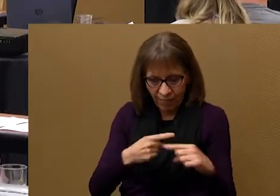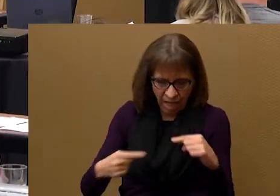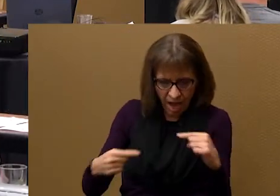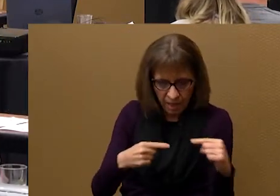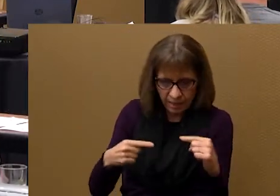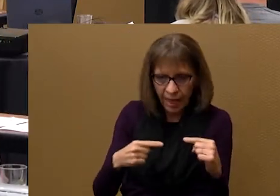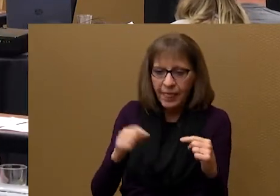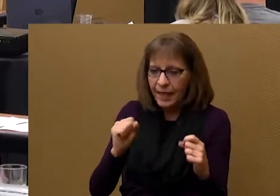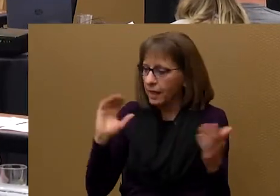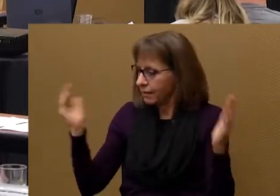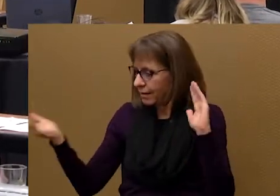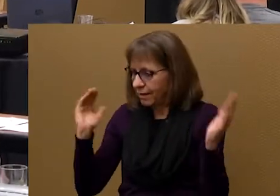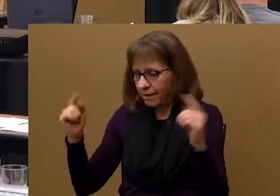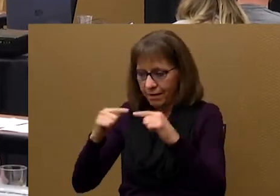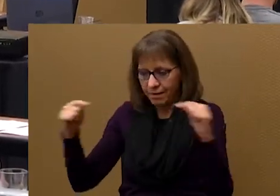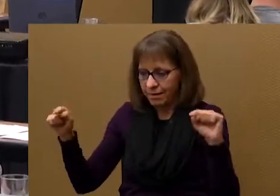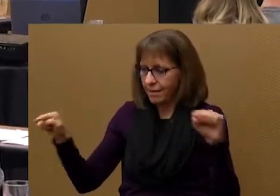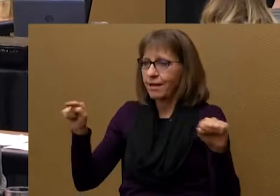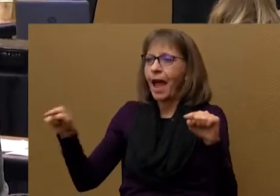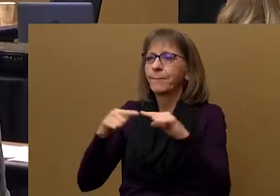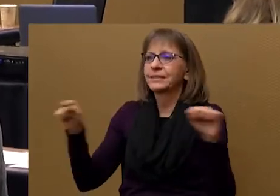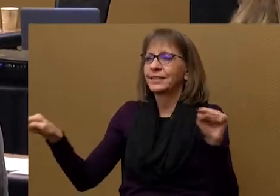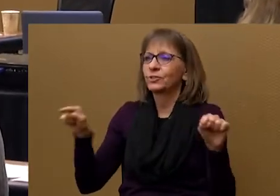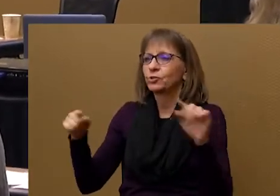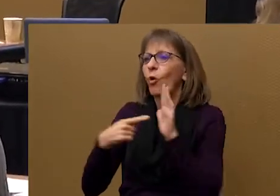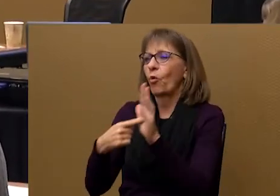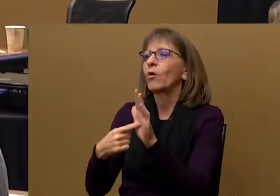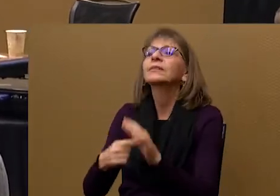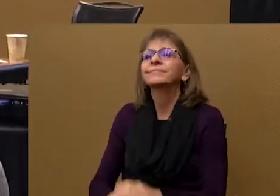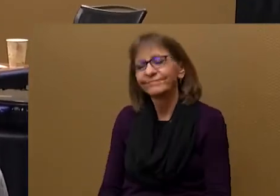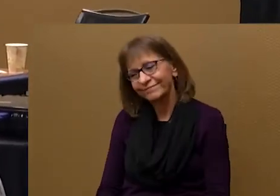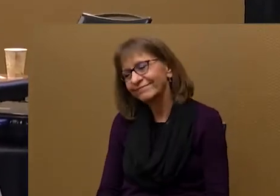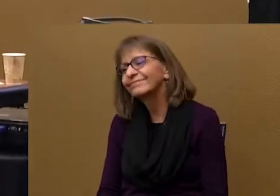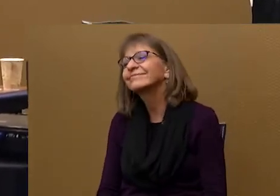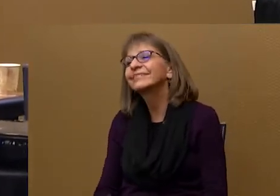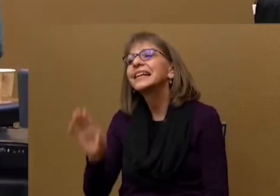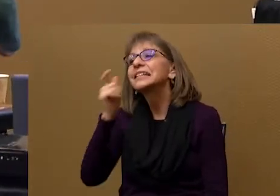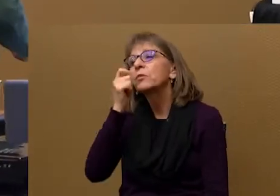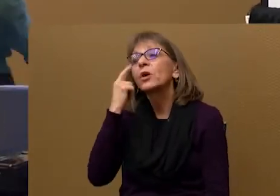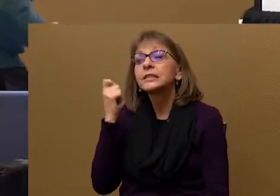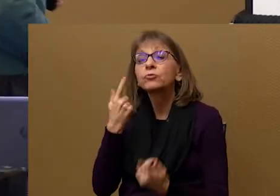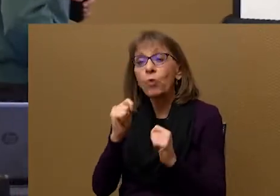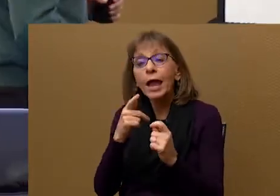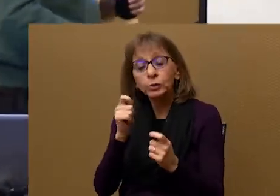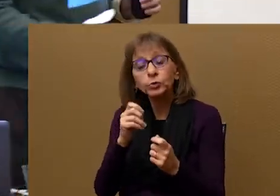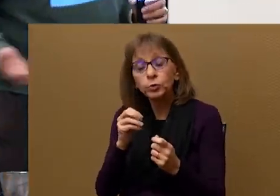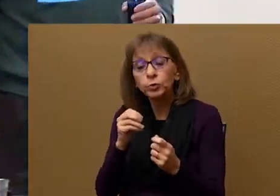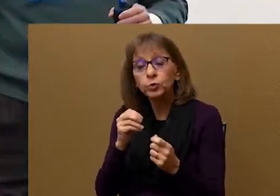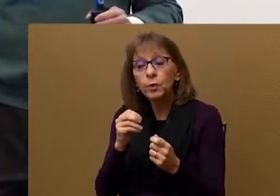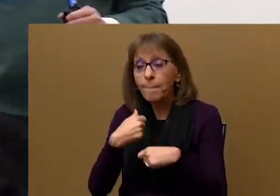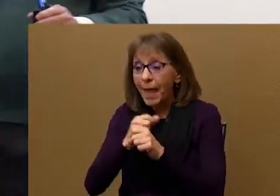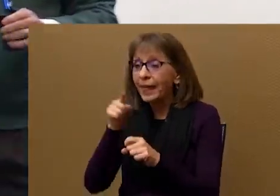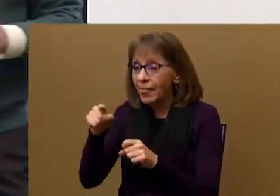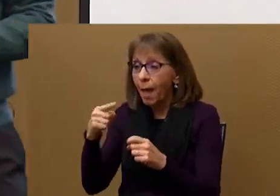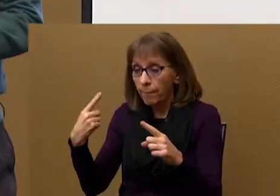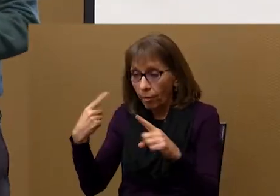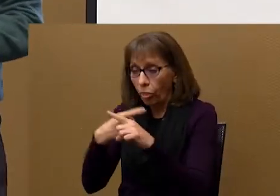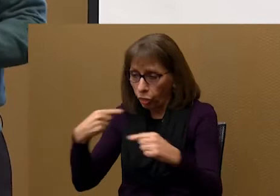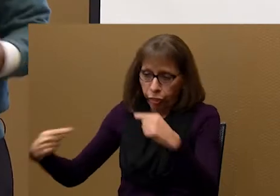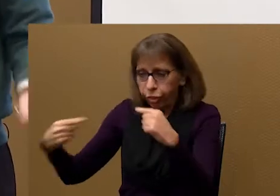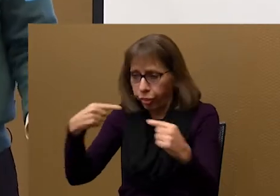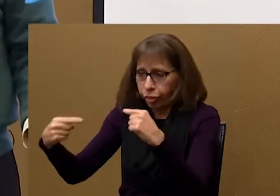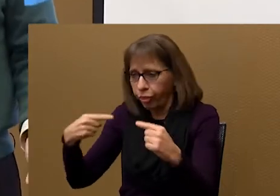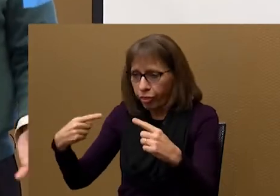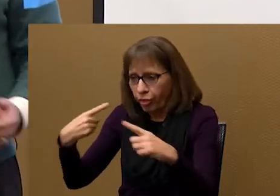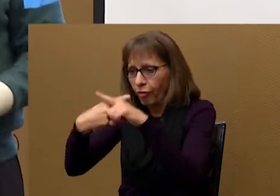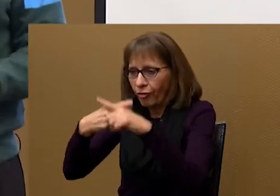It was interesting because he was trying to elicit a conflict. But it didn't work because they